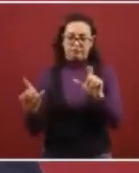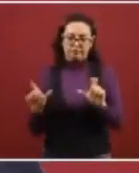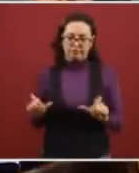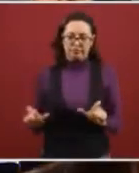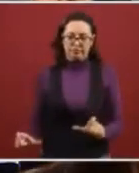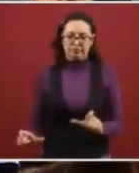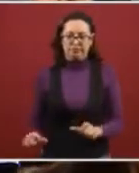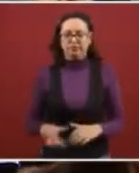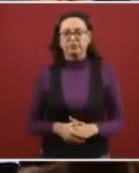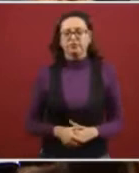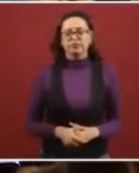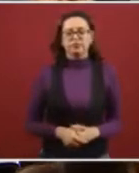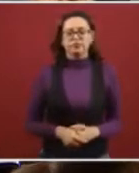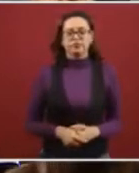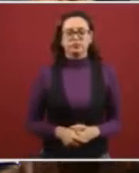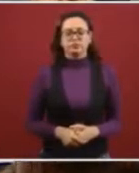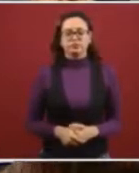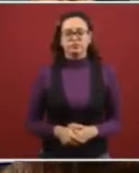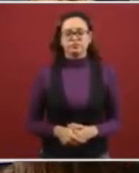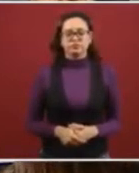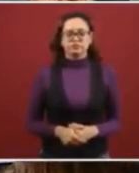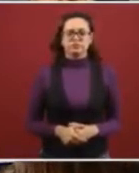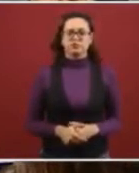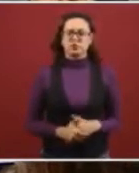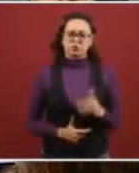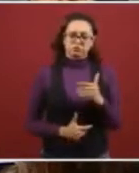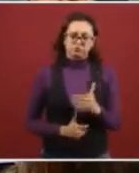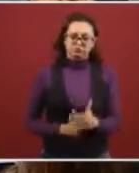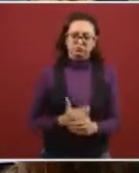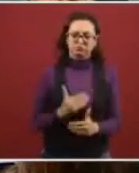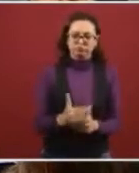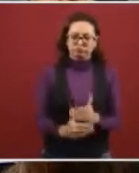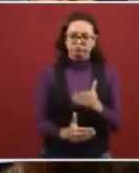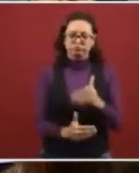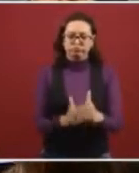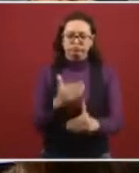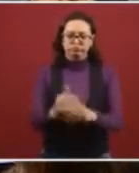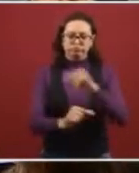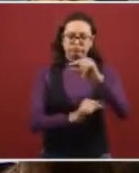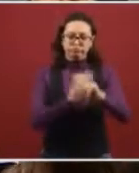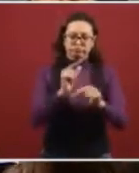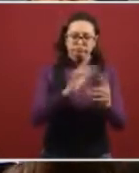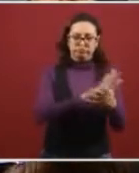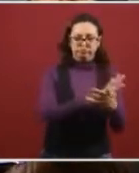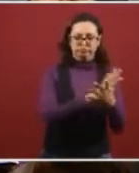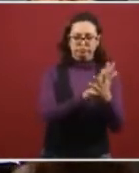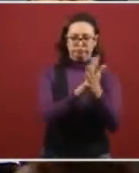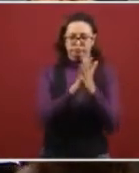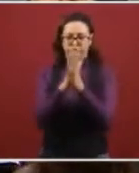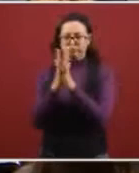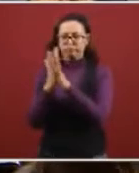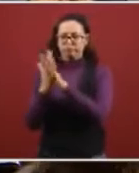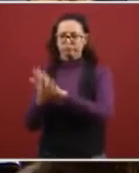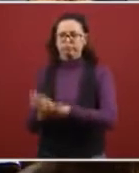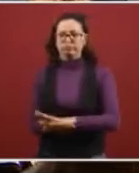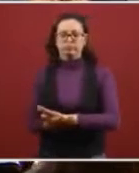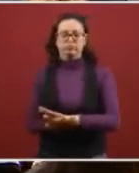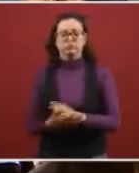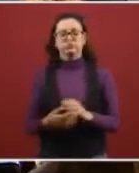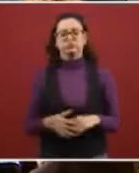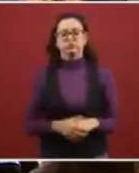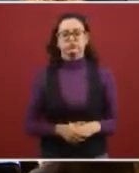Guard. No, es un proceso. It's a process. Es un proceso porque además because they have to, se está haciendo